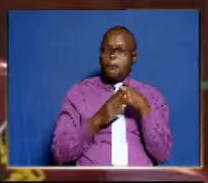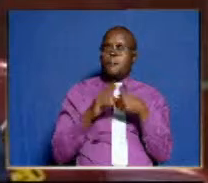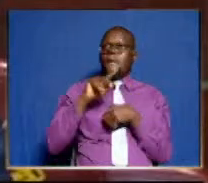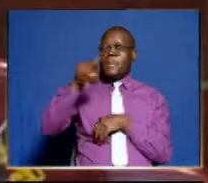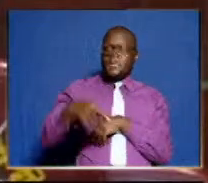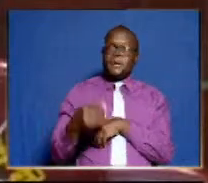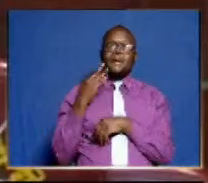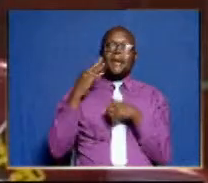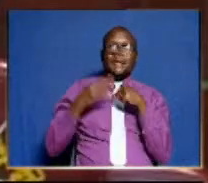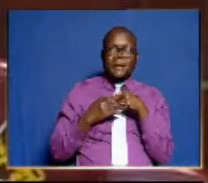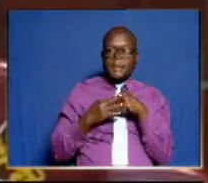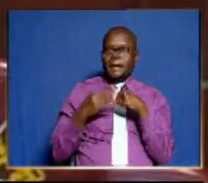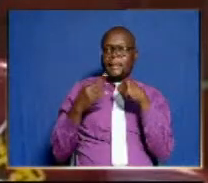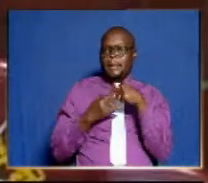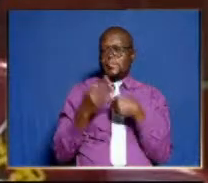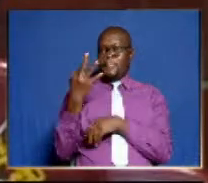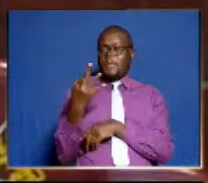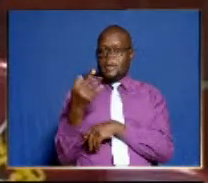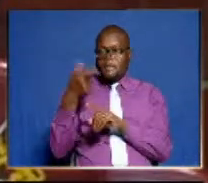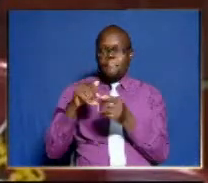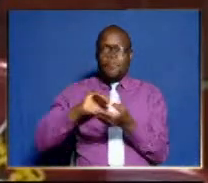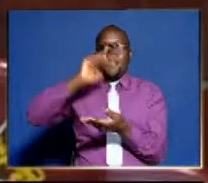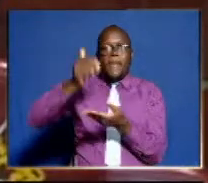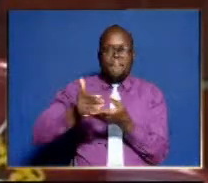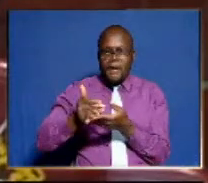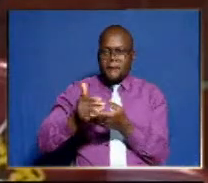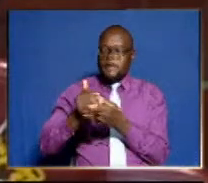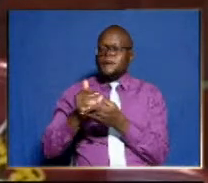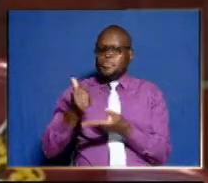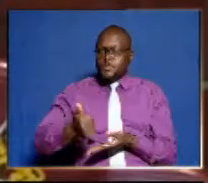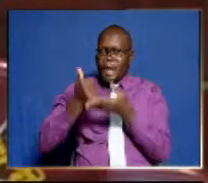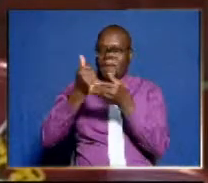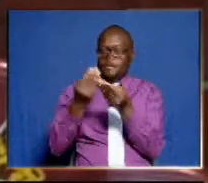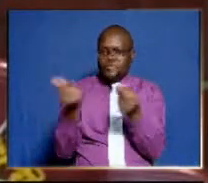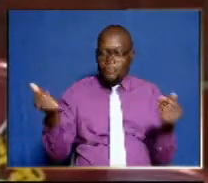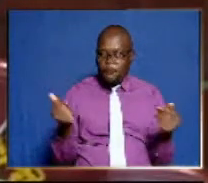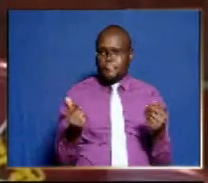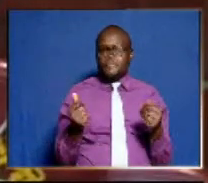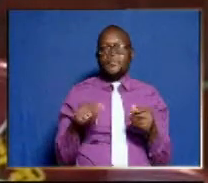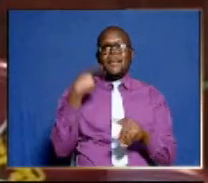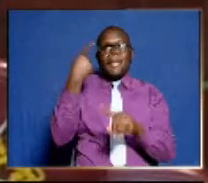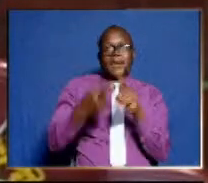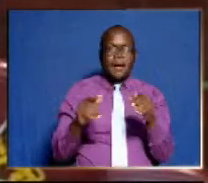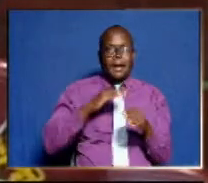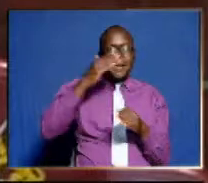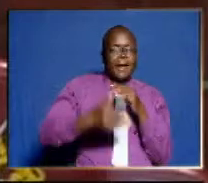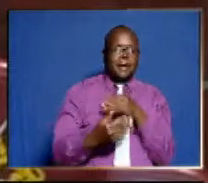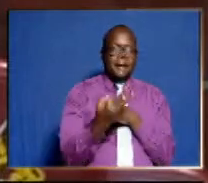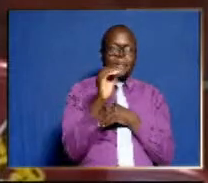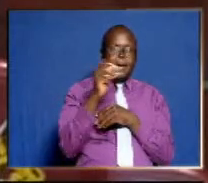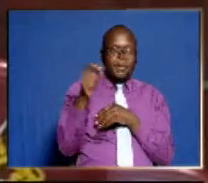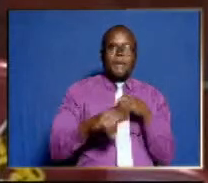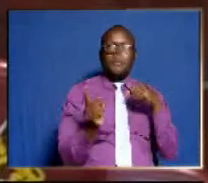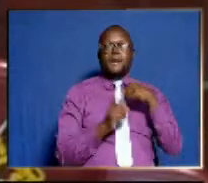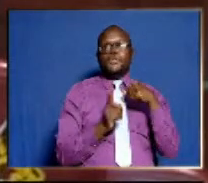1,671,474,883 from the Consolidated Fund to meet the expenditure during the year ending 30th